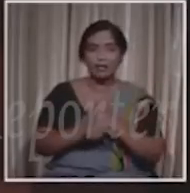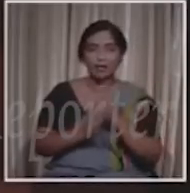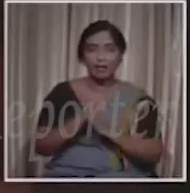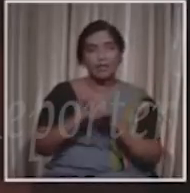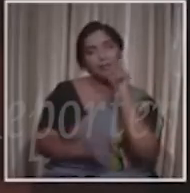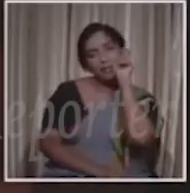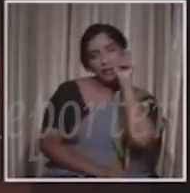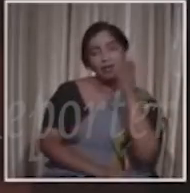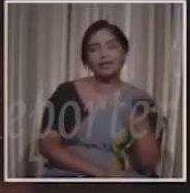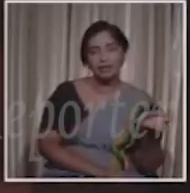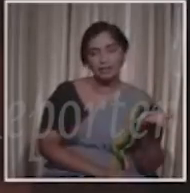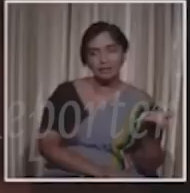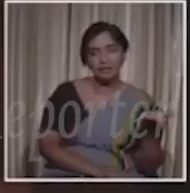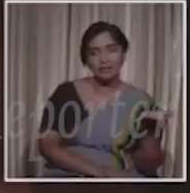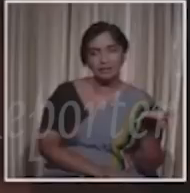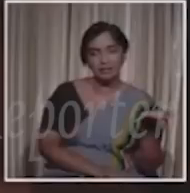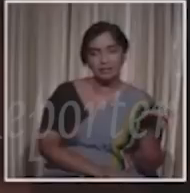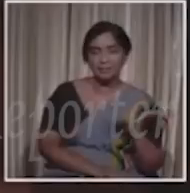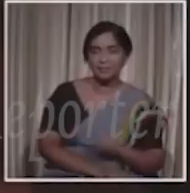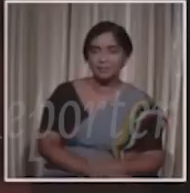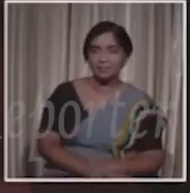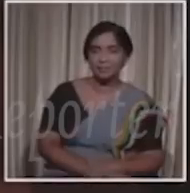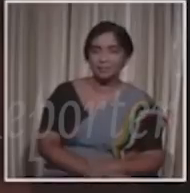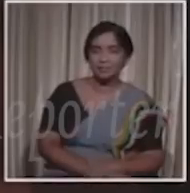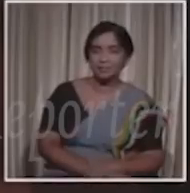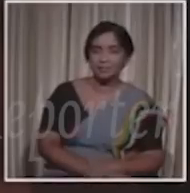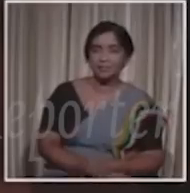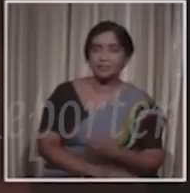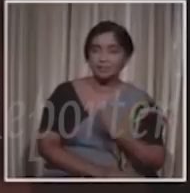you? Exactly. No, he was staring at you, that's why.